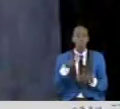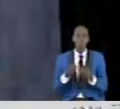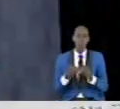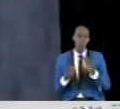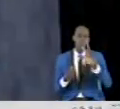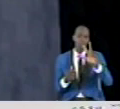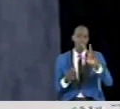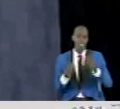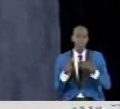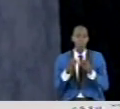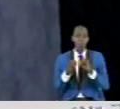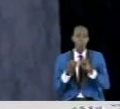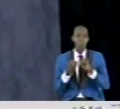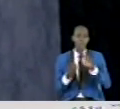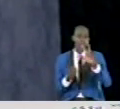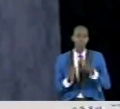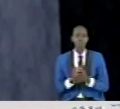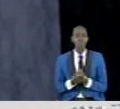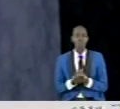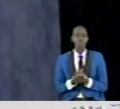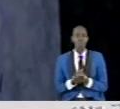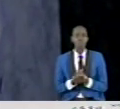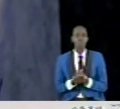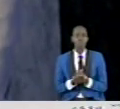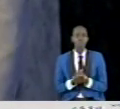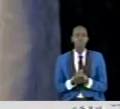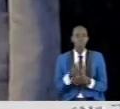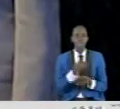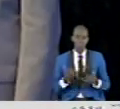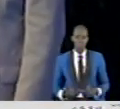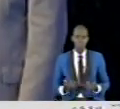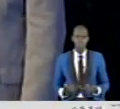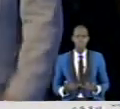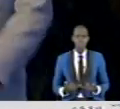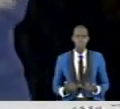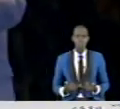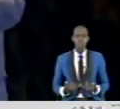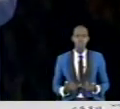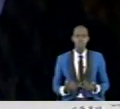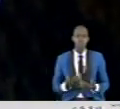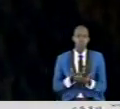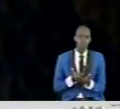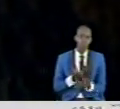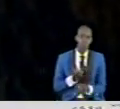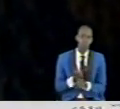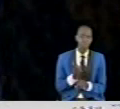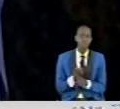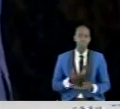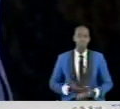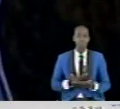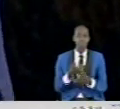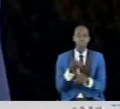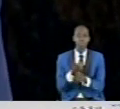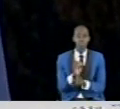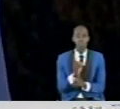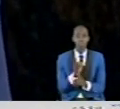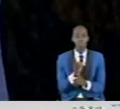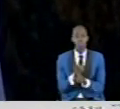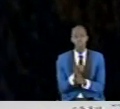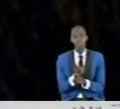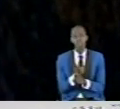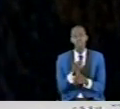number three the presage birthright in the Heavenly Covenant